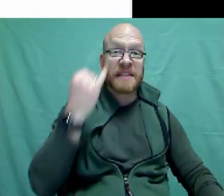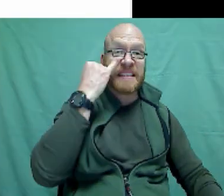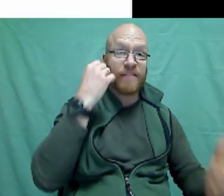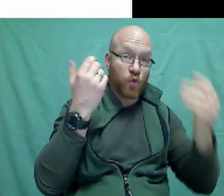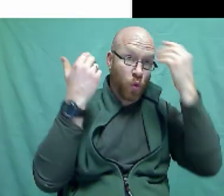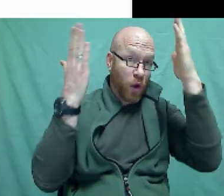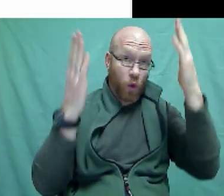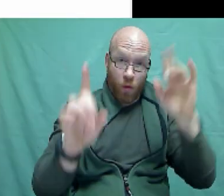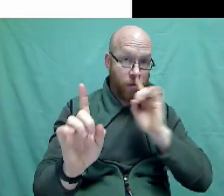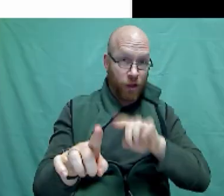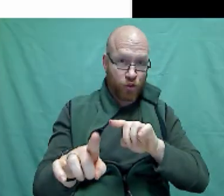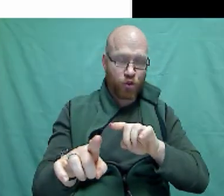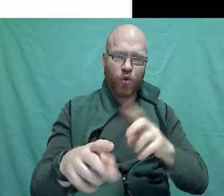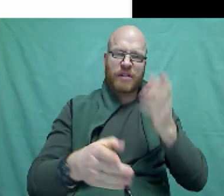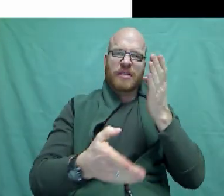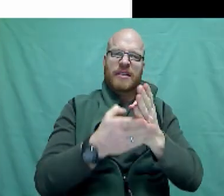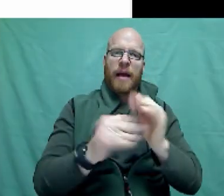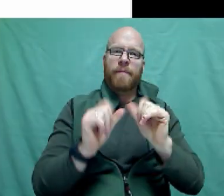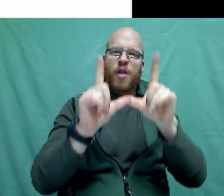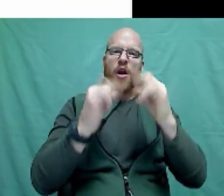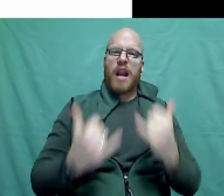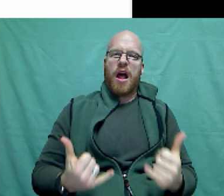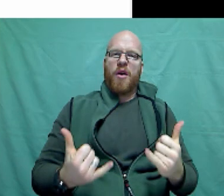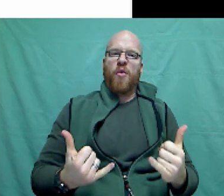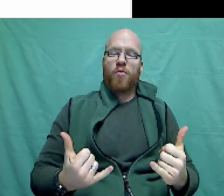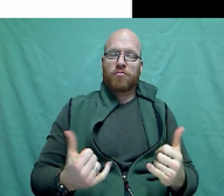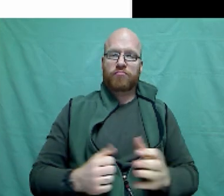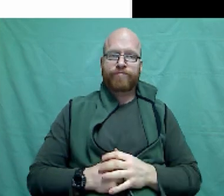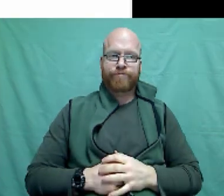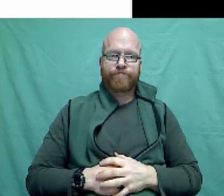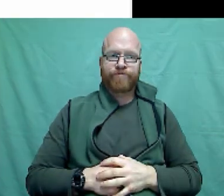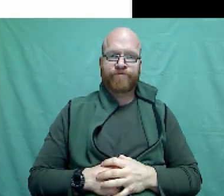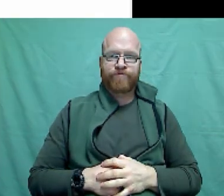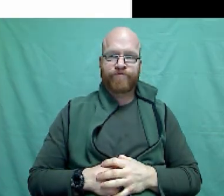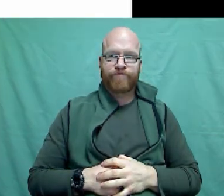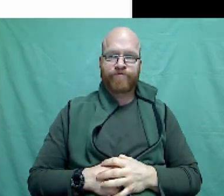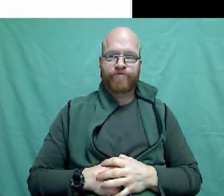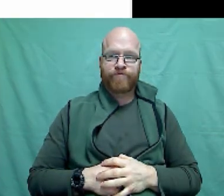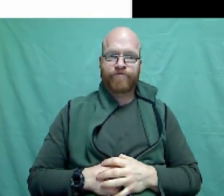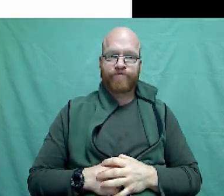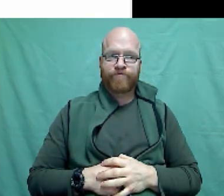Now, if you don't want to know the answer right now, stop the vlog. I'll give you a minute.